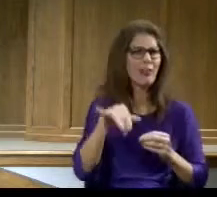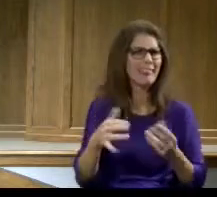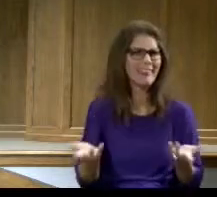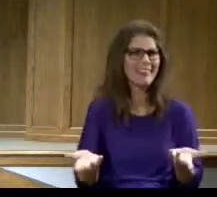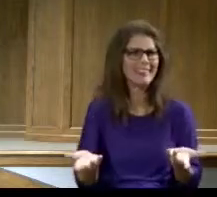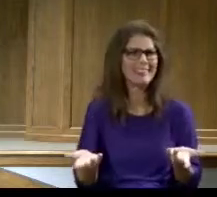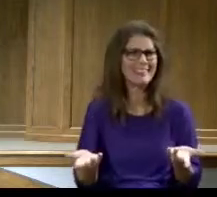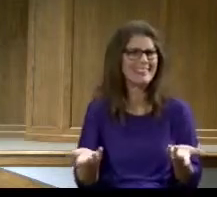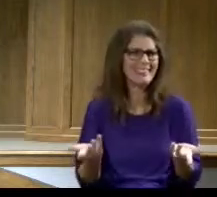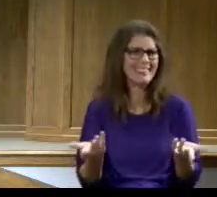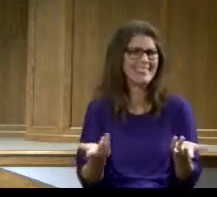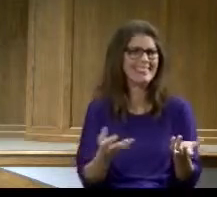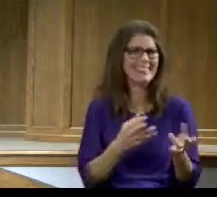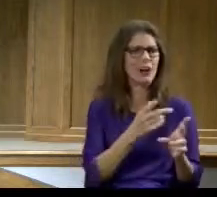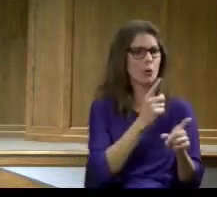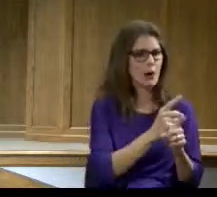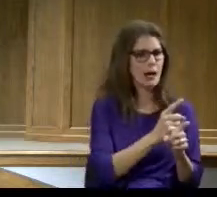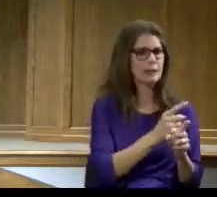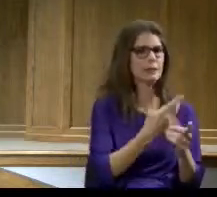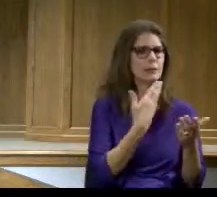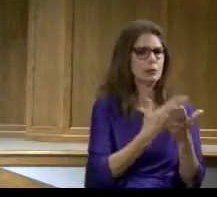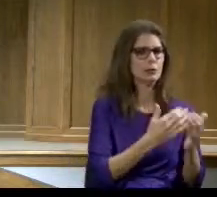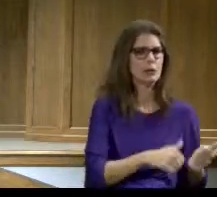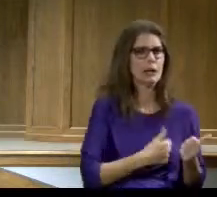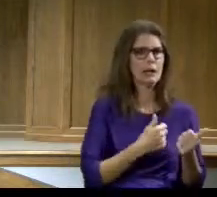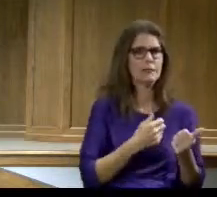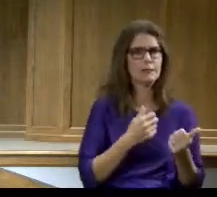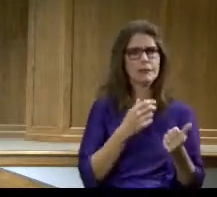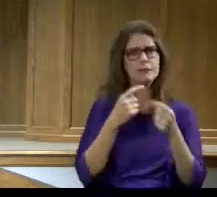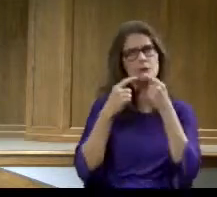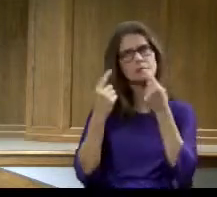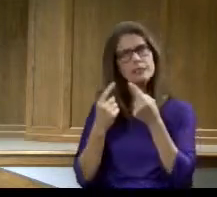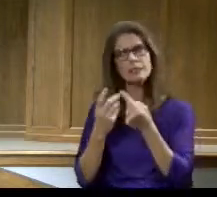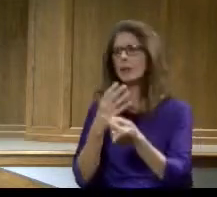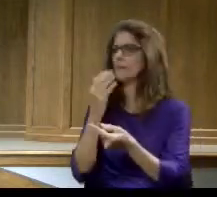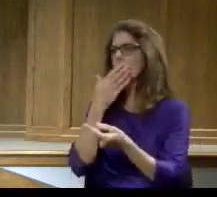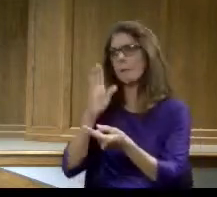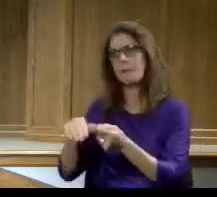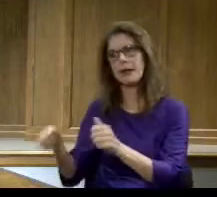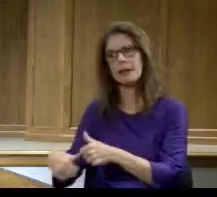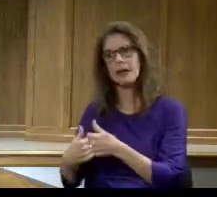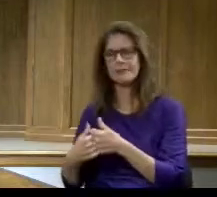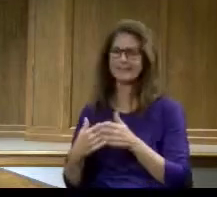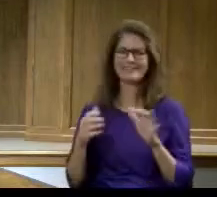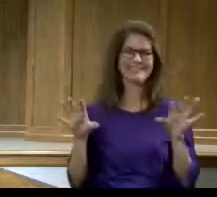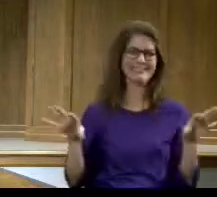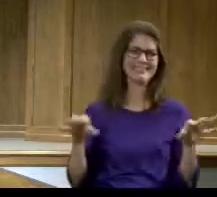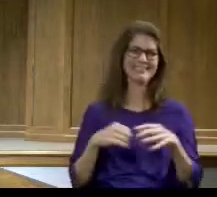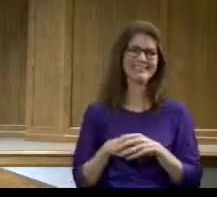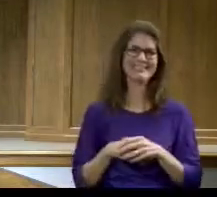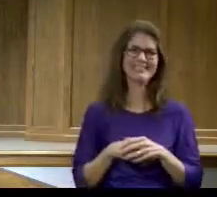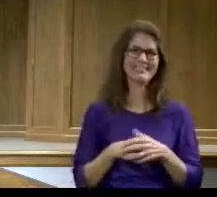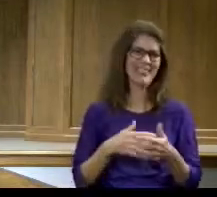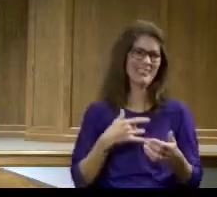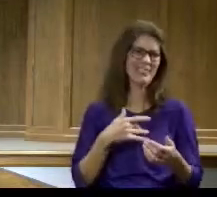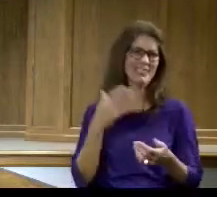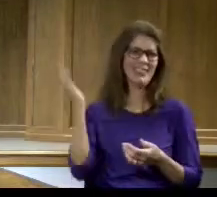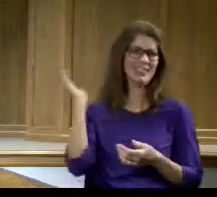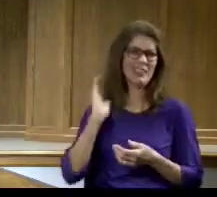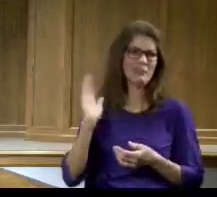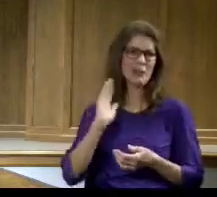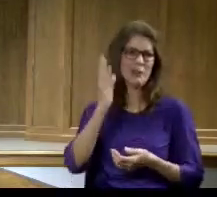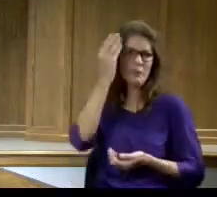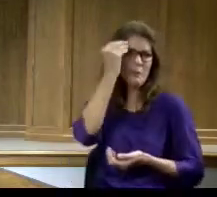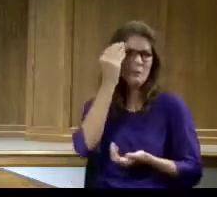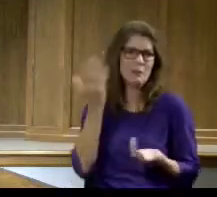Now, the little stories I told about the boat and the golf clubs, that may seem like long ago and far away, but the questions are